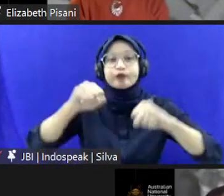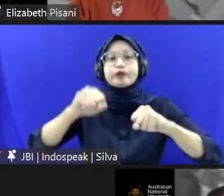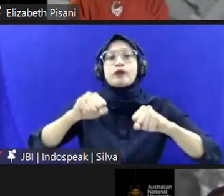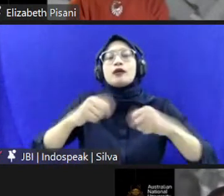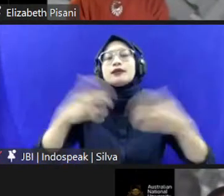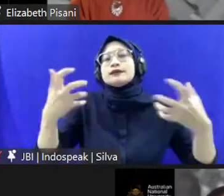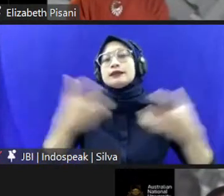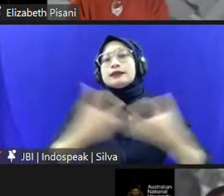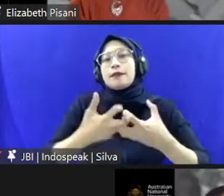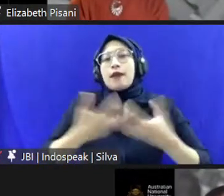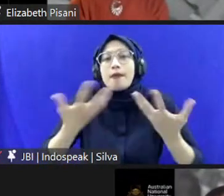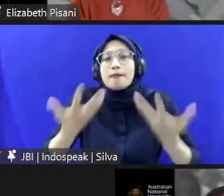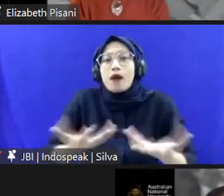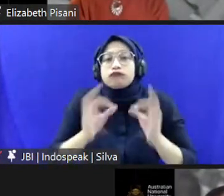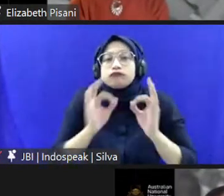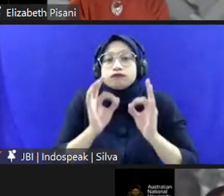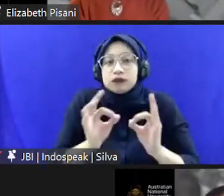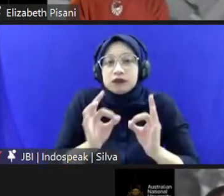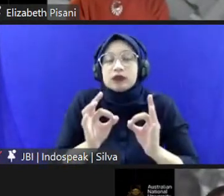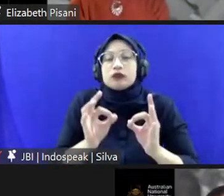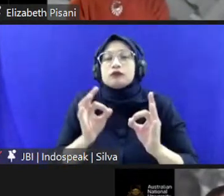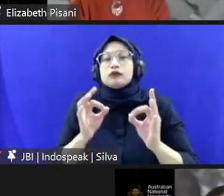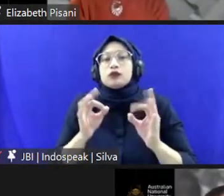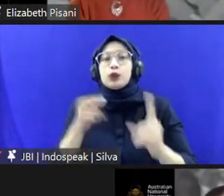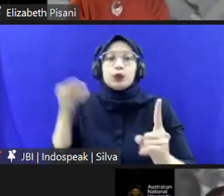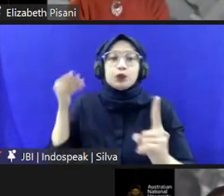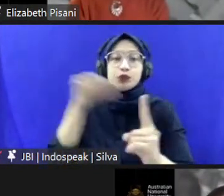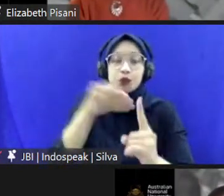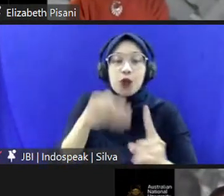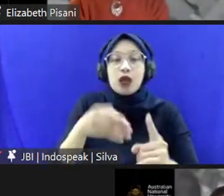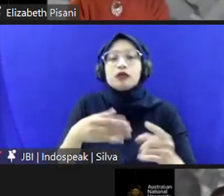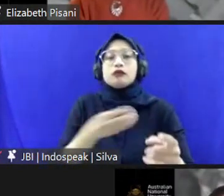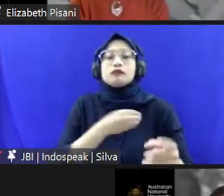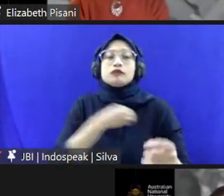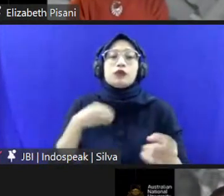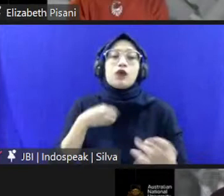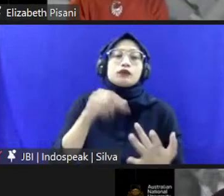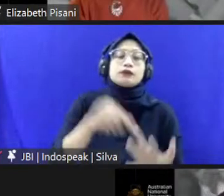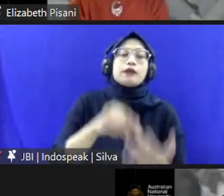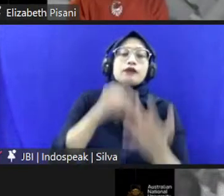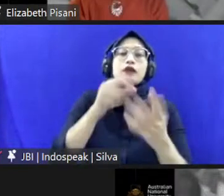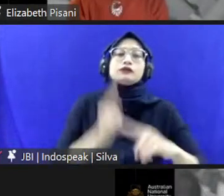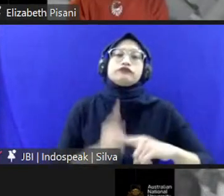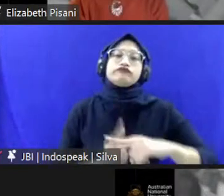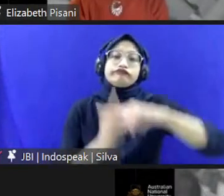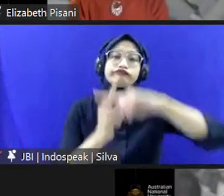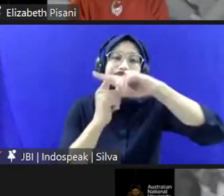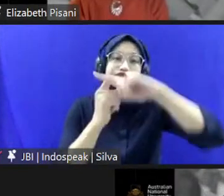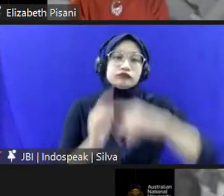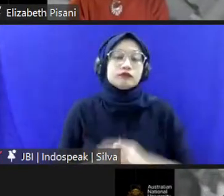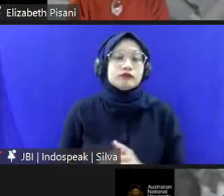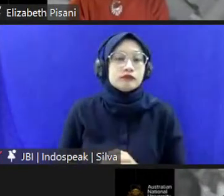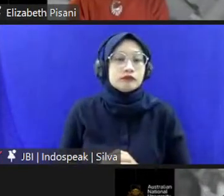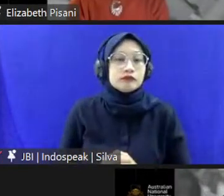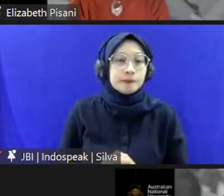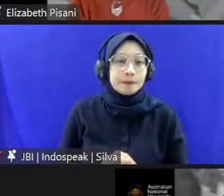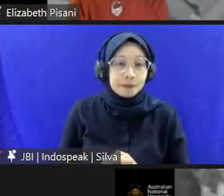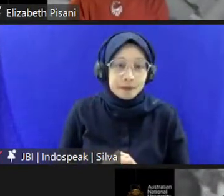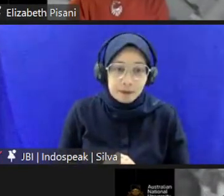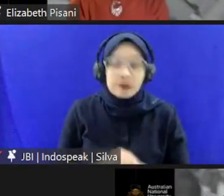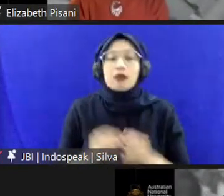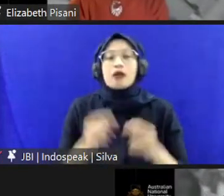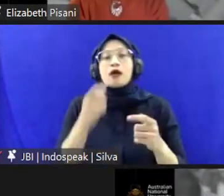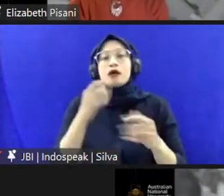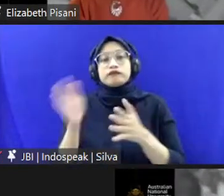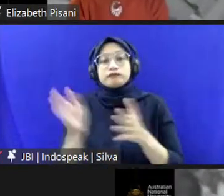apply to produce medical specialists. And also about the protection of